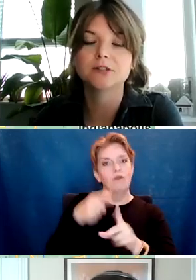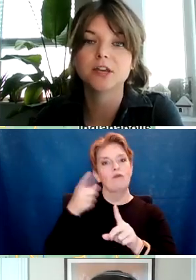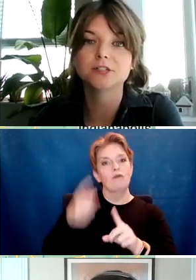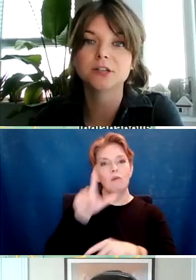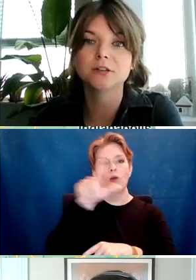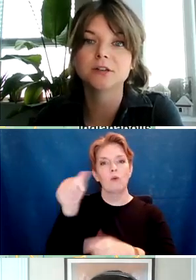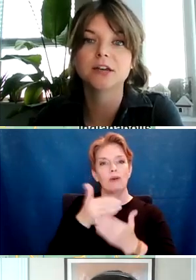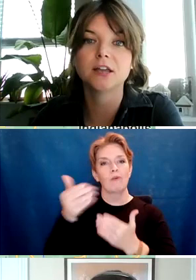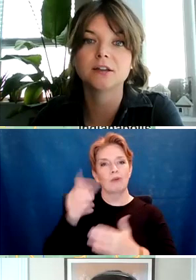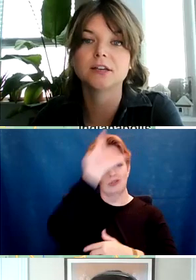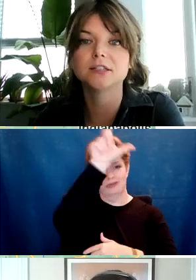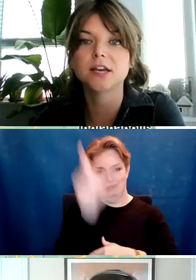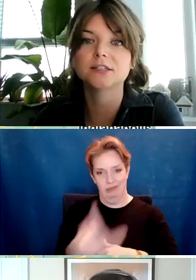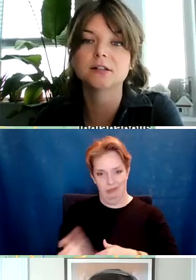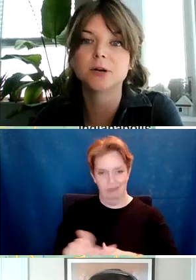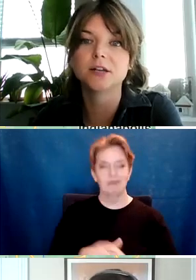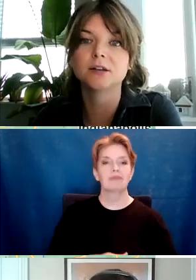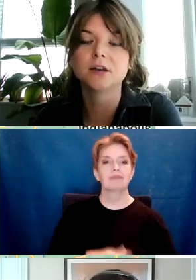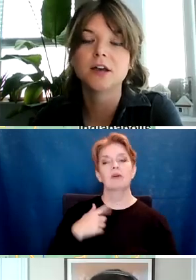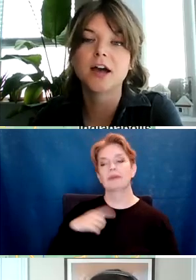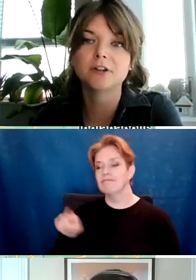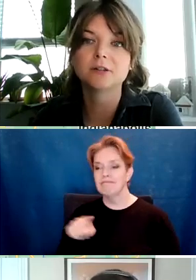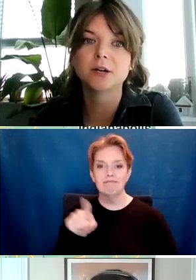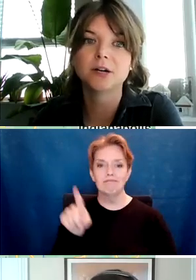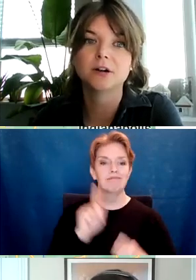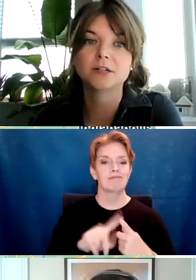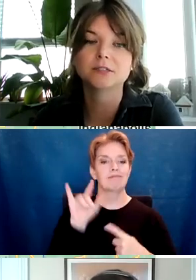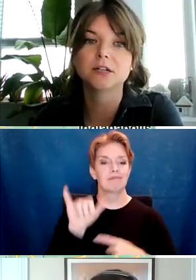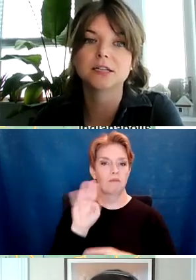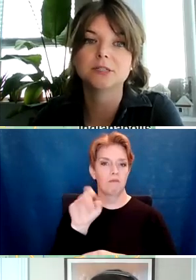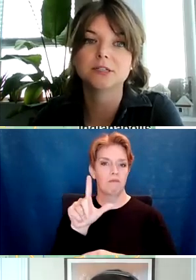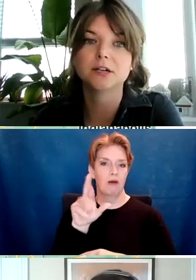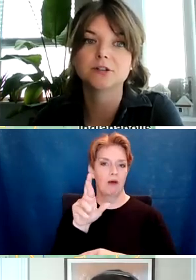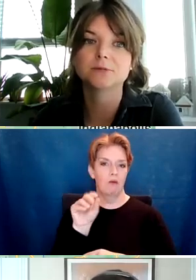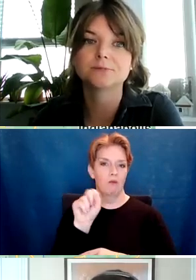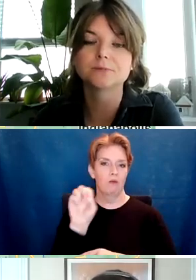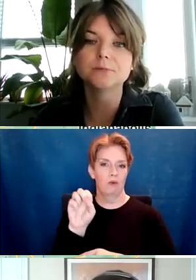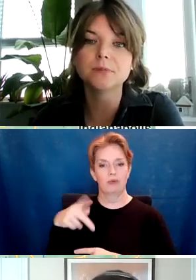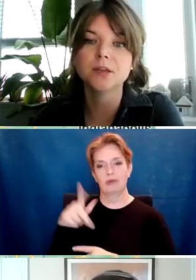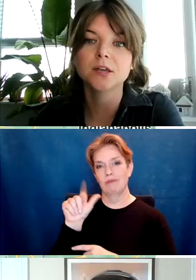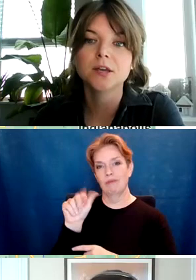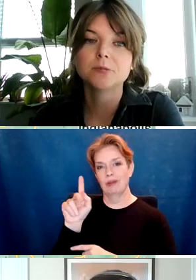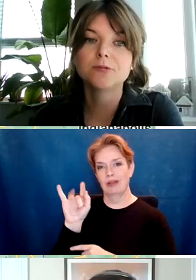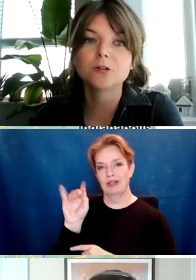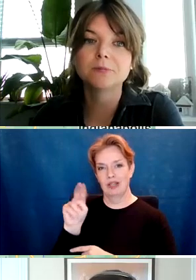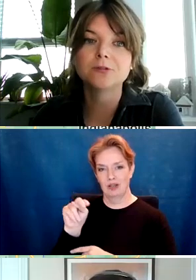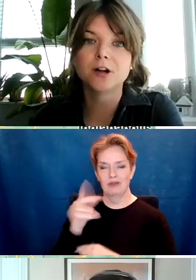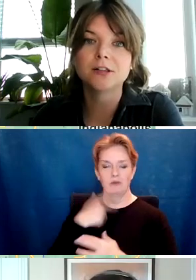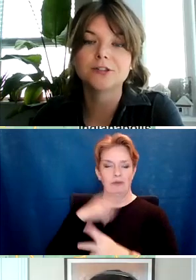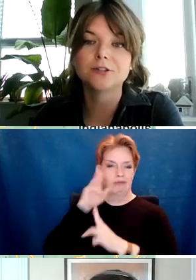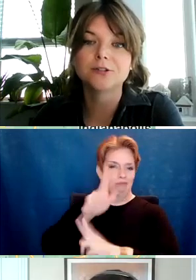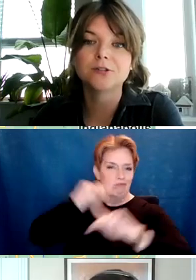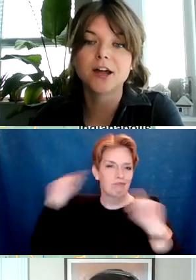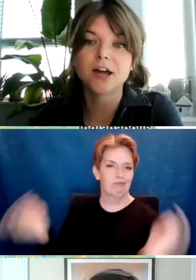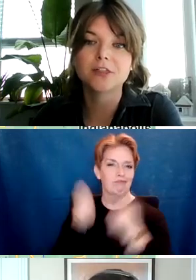Melrose Plantation, again, a site celebrating African-American artist Clementine Hunter. Before we move